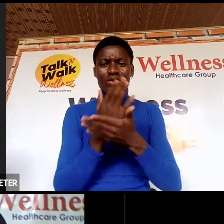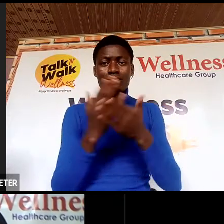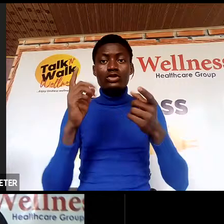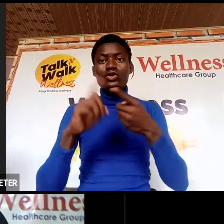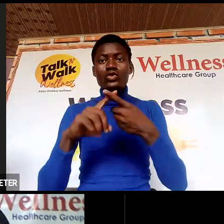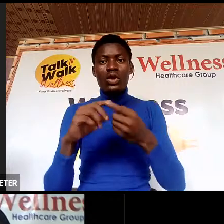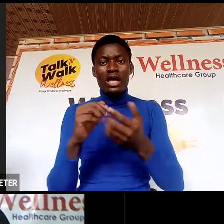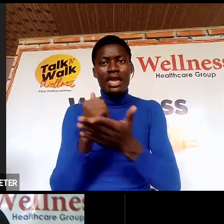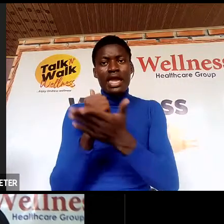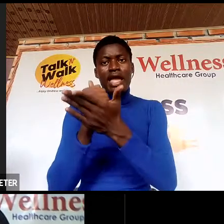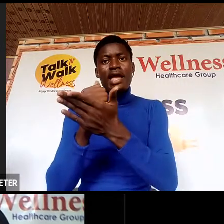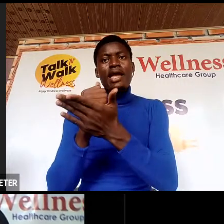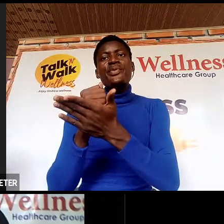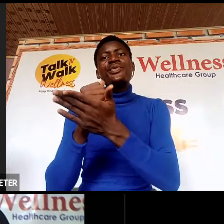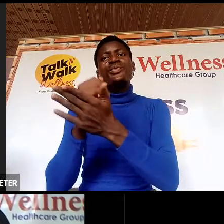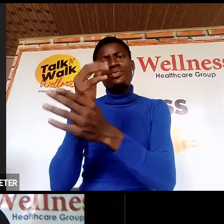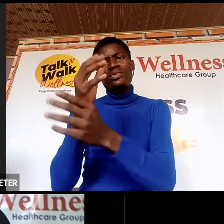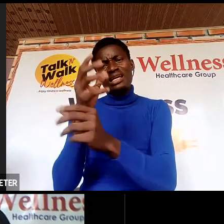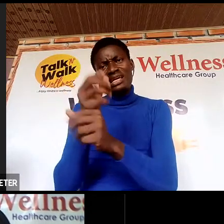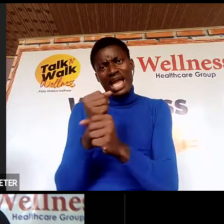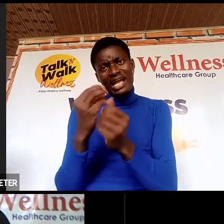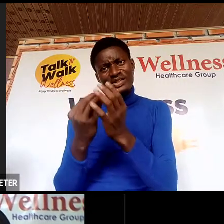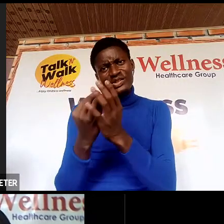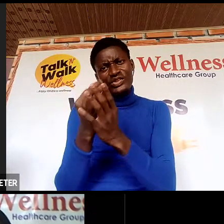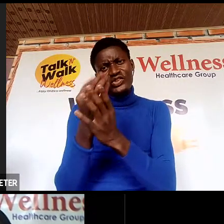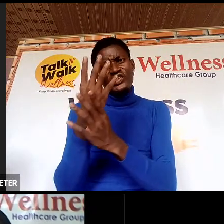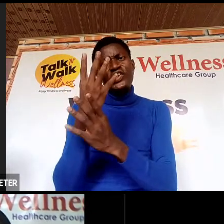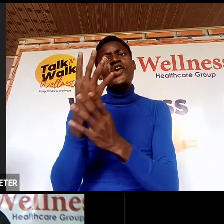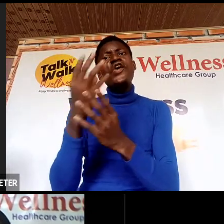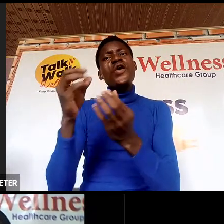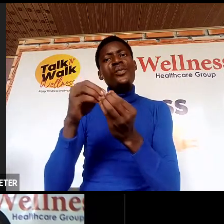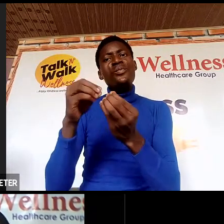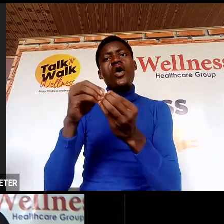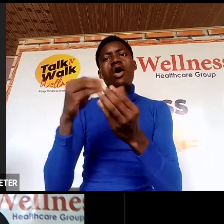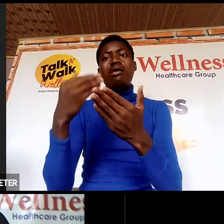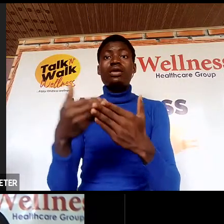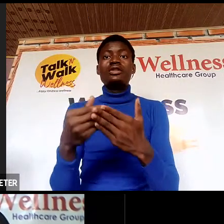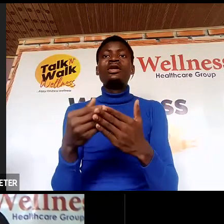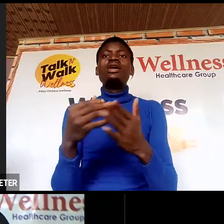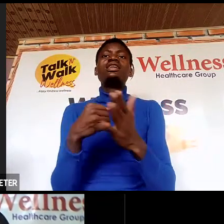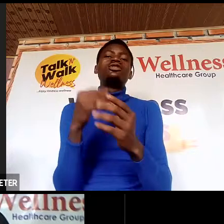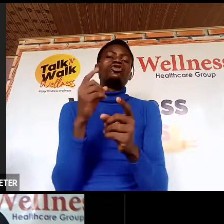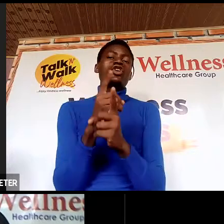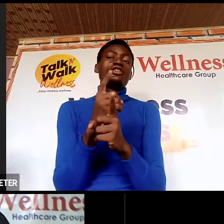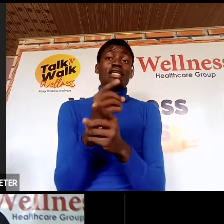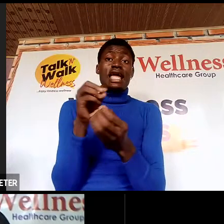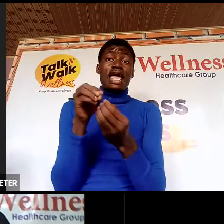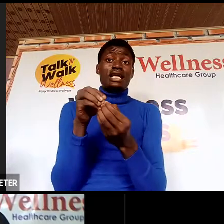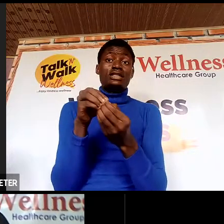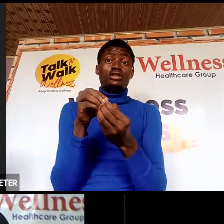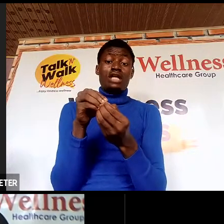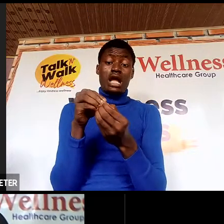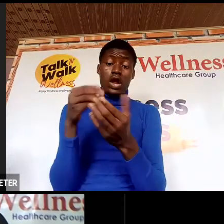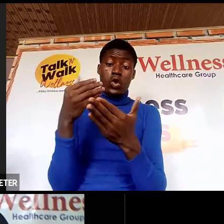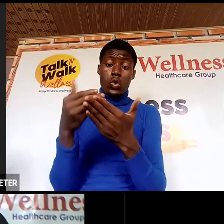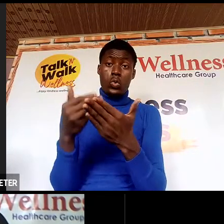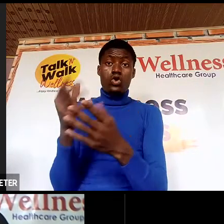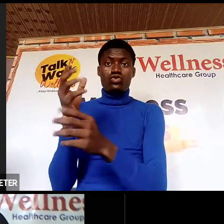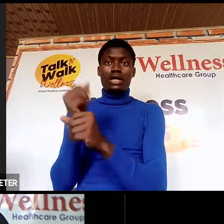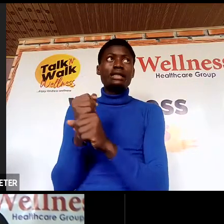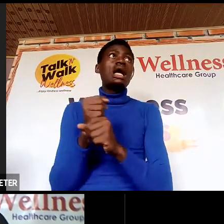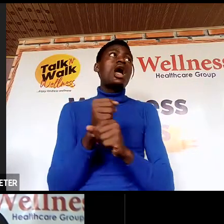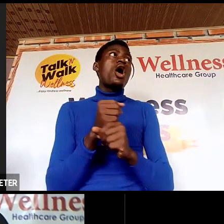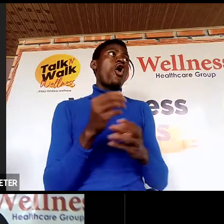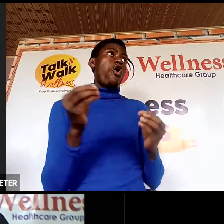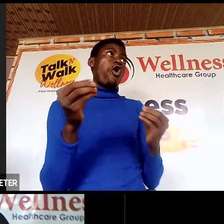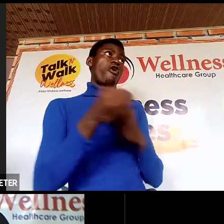extra income helps you to move you that step closer to reaching your financial goals.